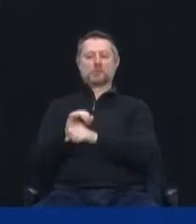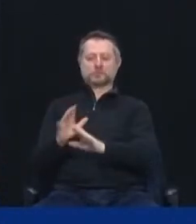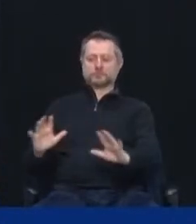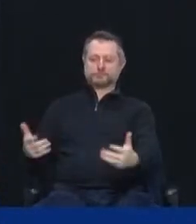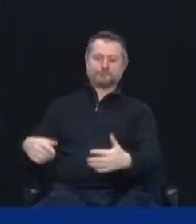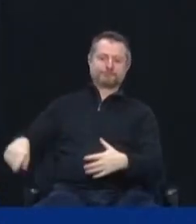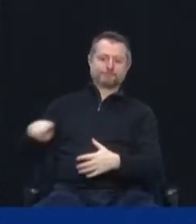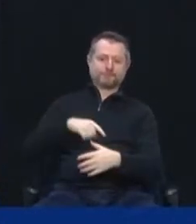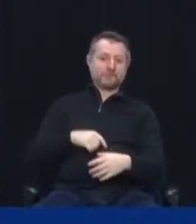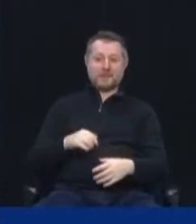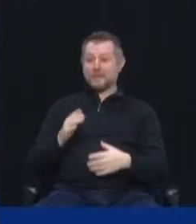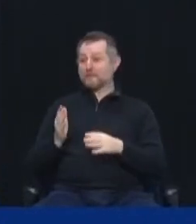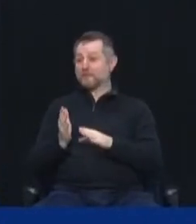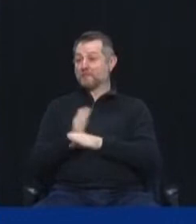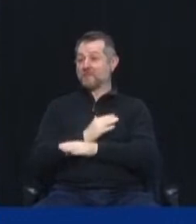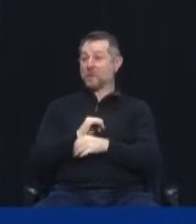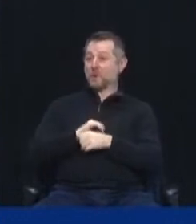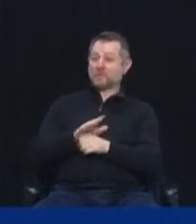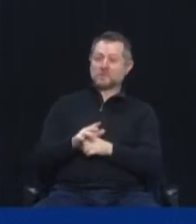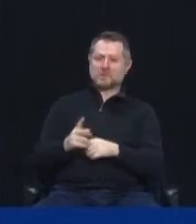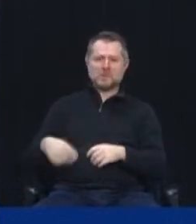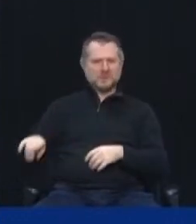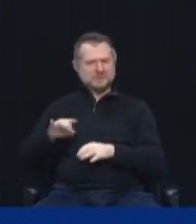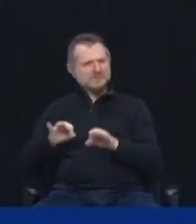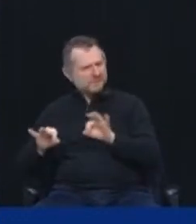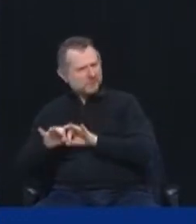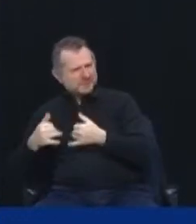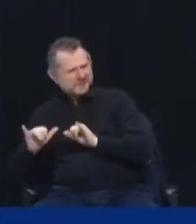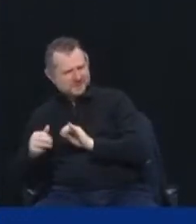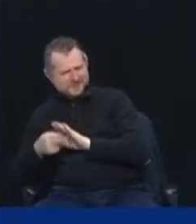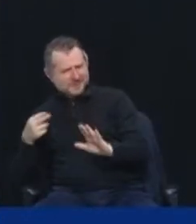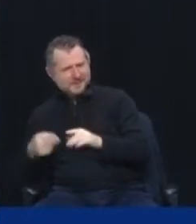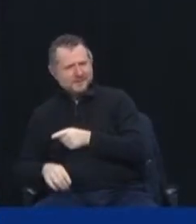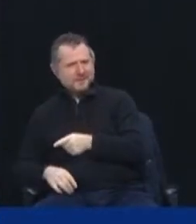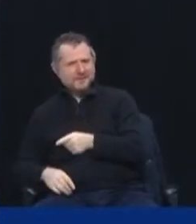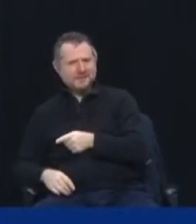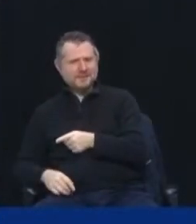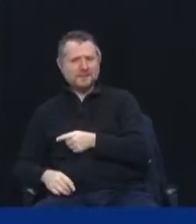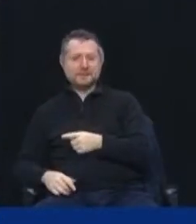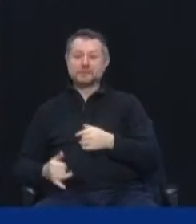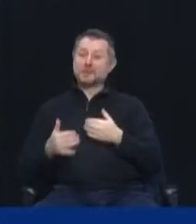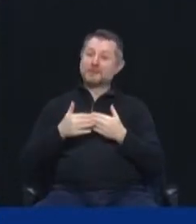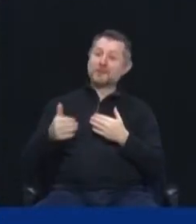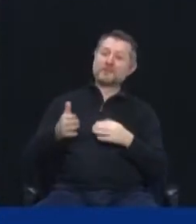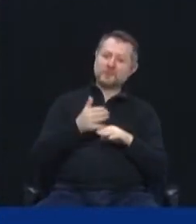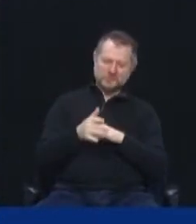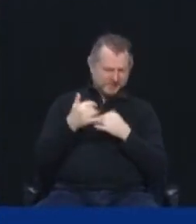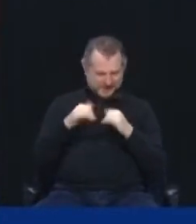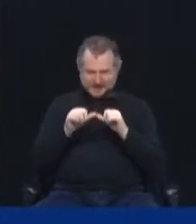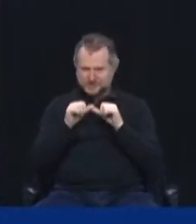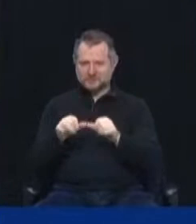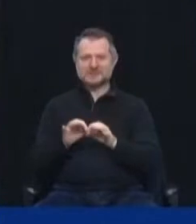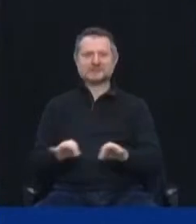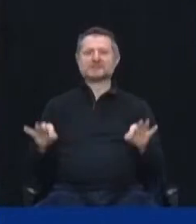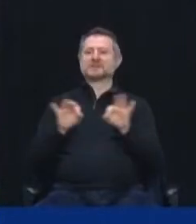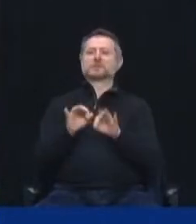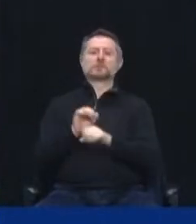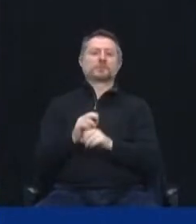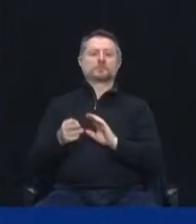essential before the pandemic. They are going to be essential after the pandemic.